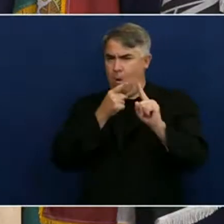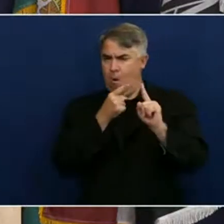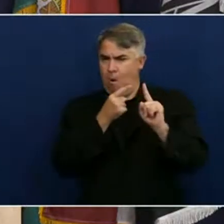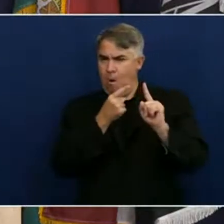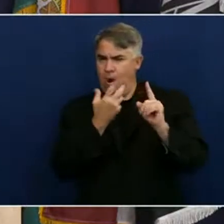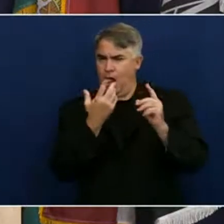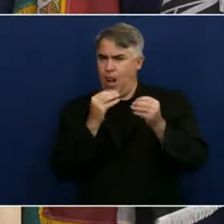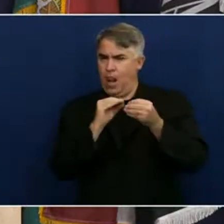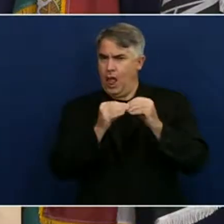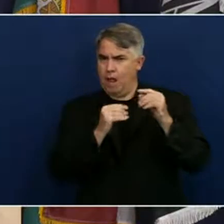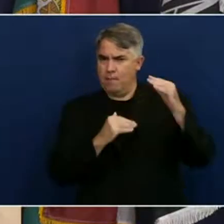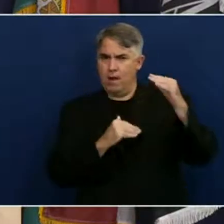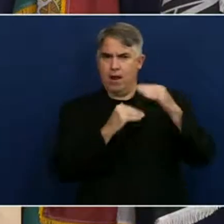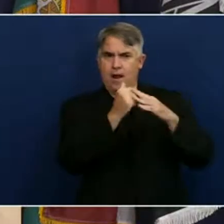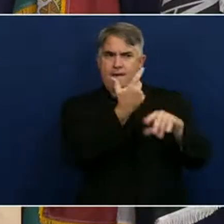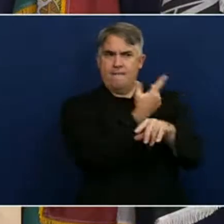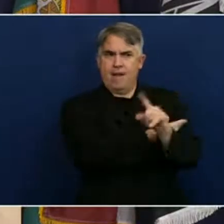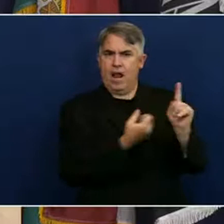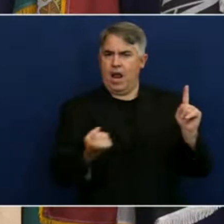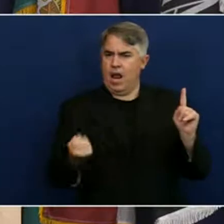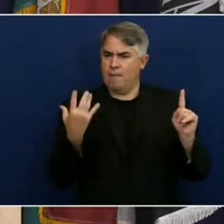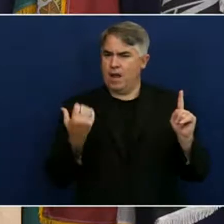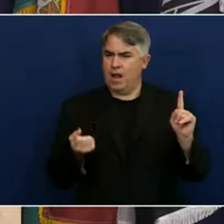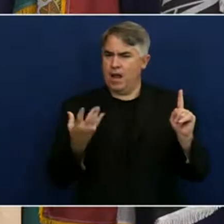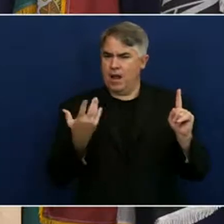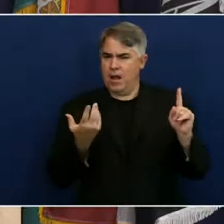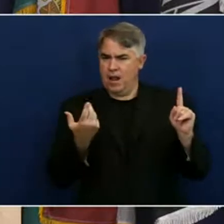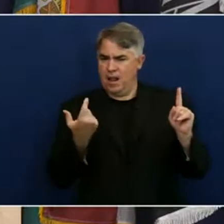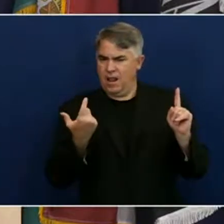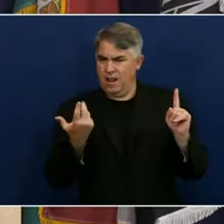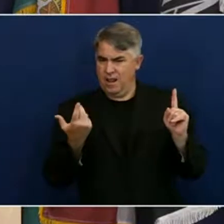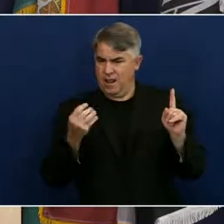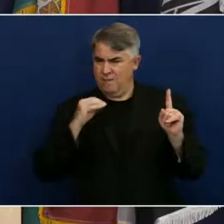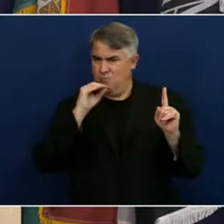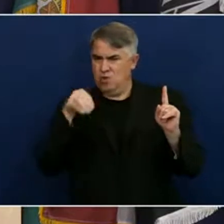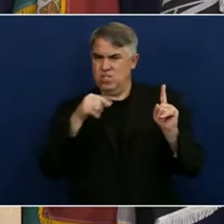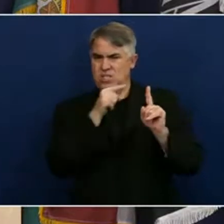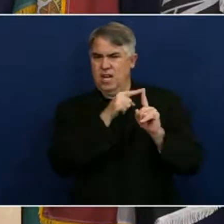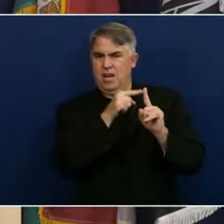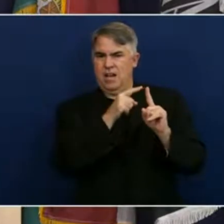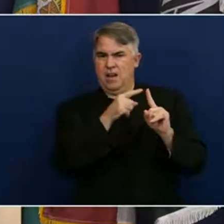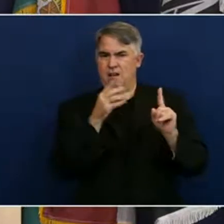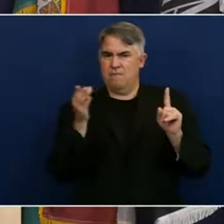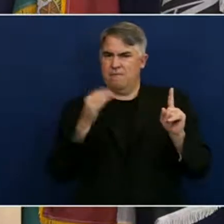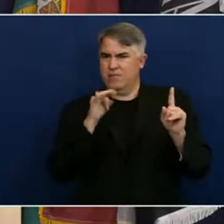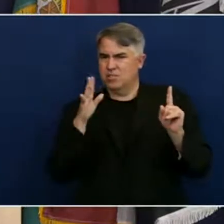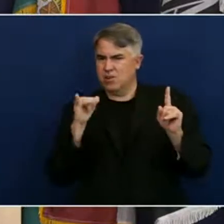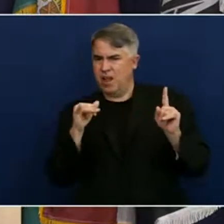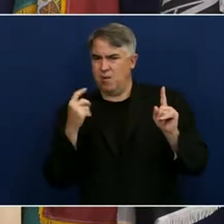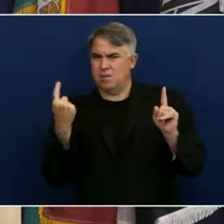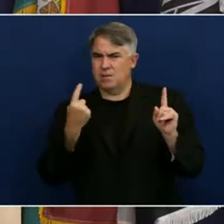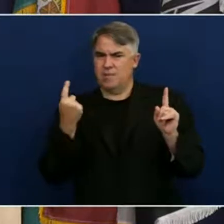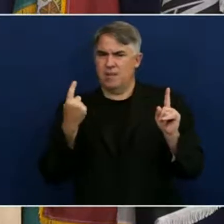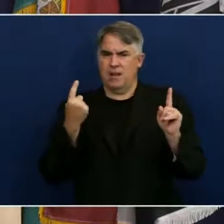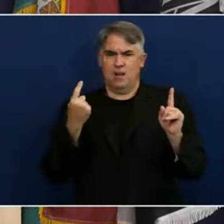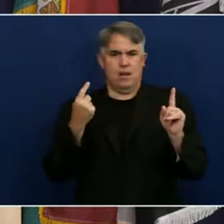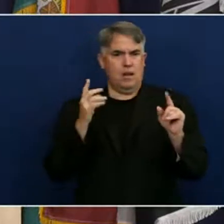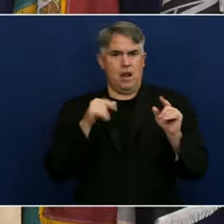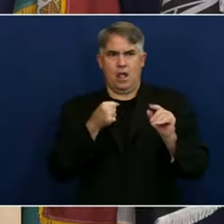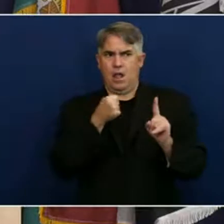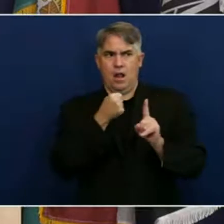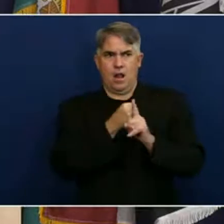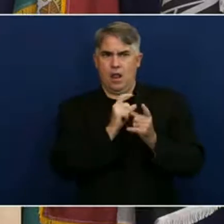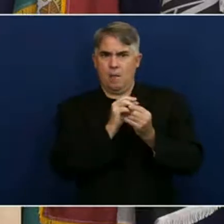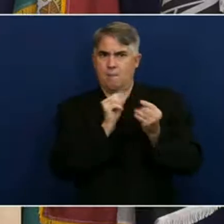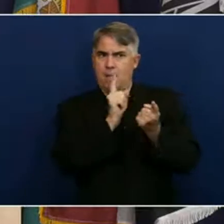reach. I think the county said we want to get there by July. What if we don't reach those numbers? Or what if we